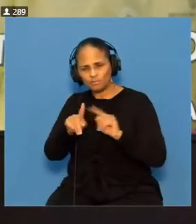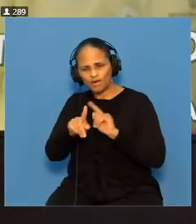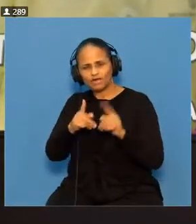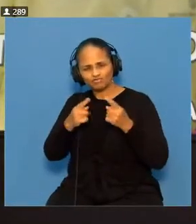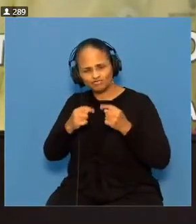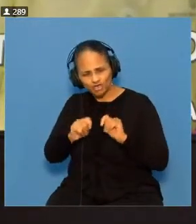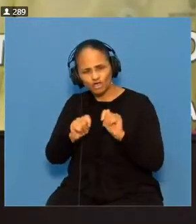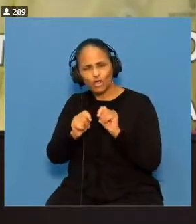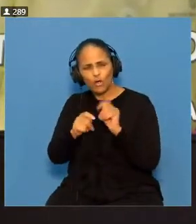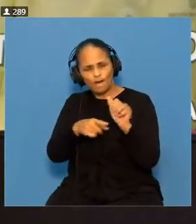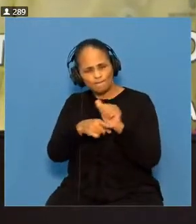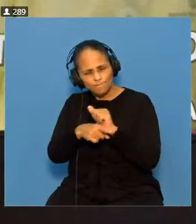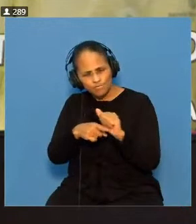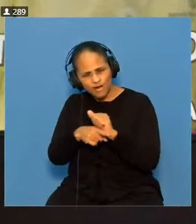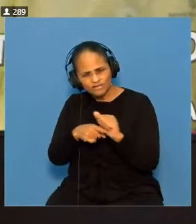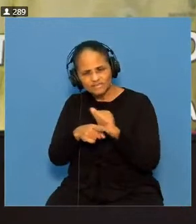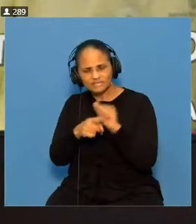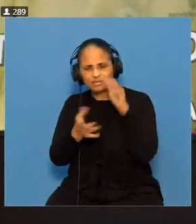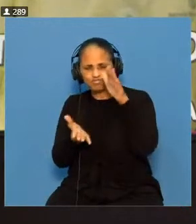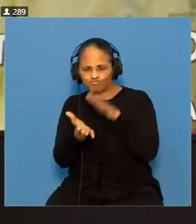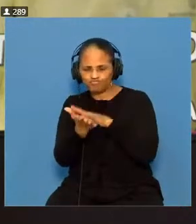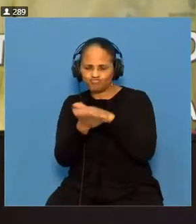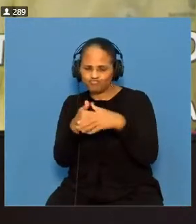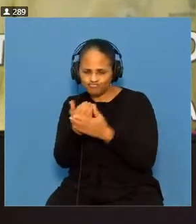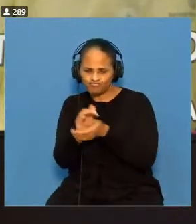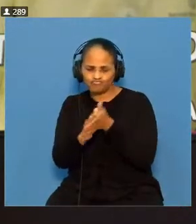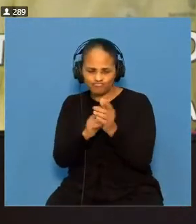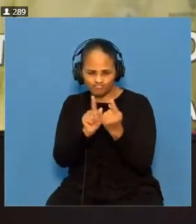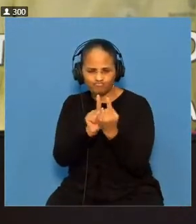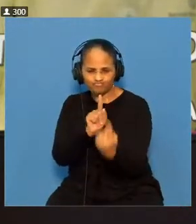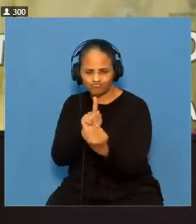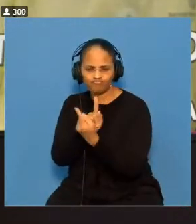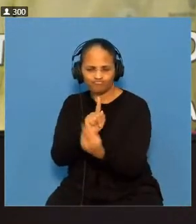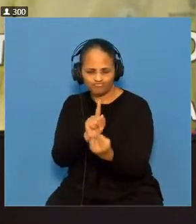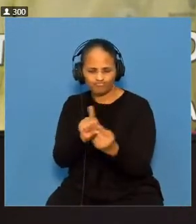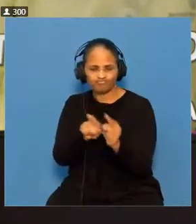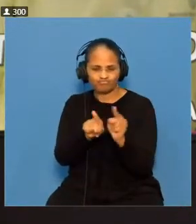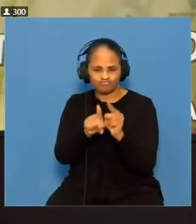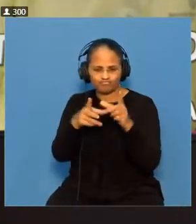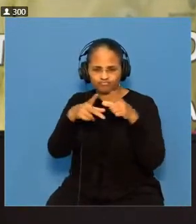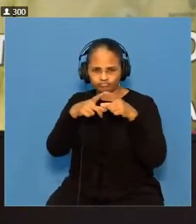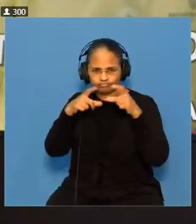practicing proper hand hygiene, physical distancing, and mask wearing.